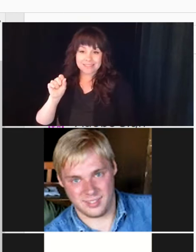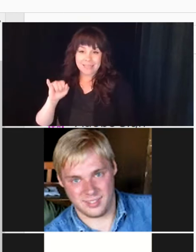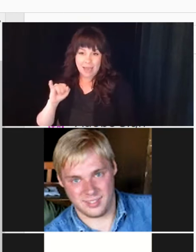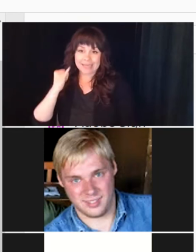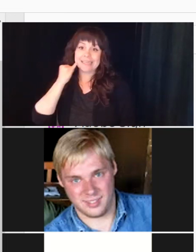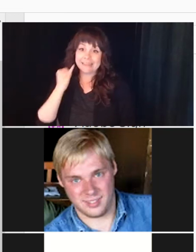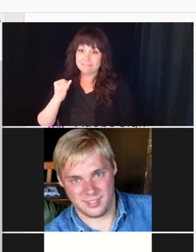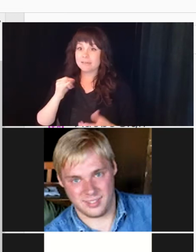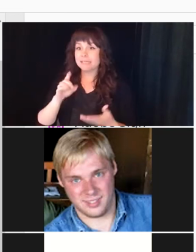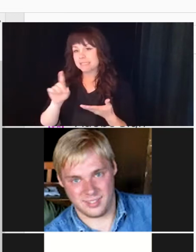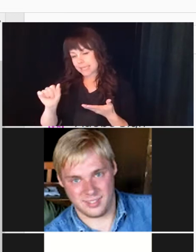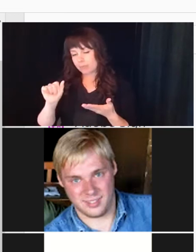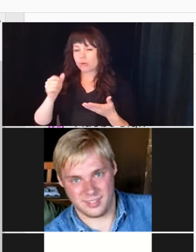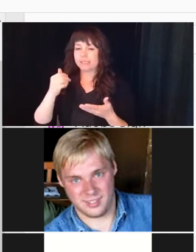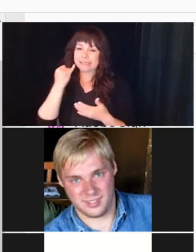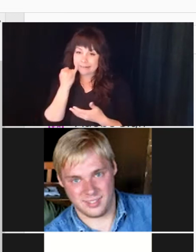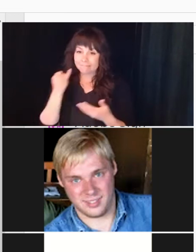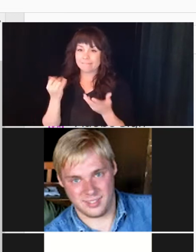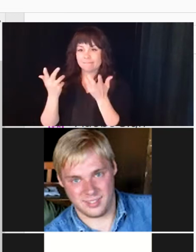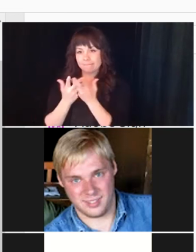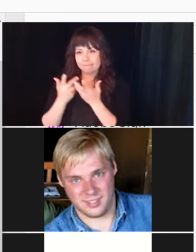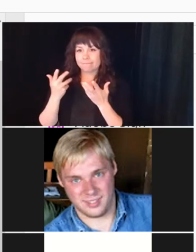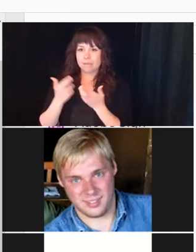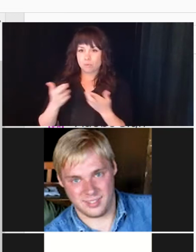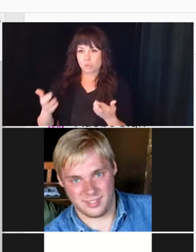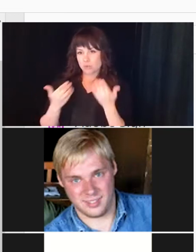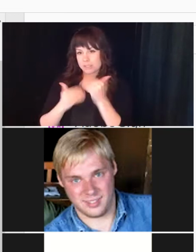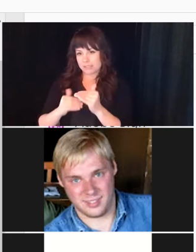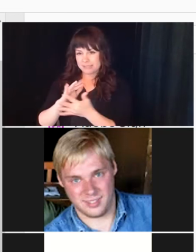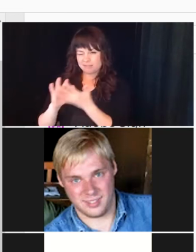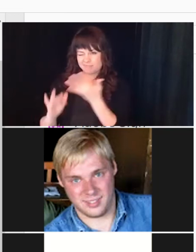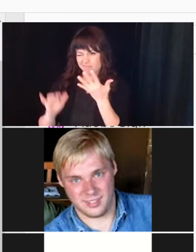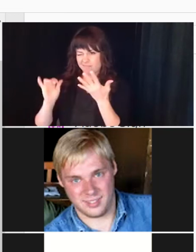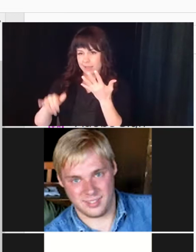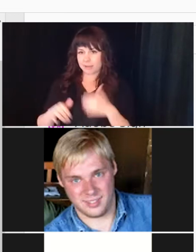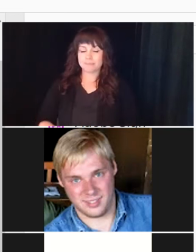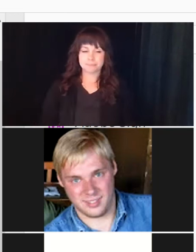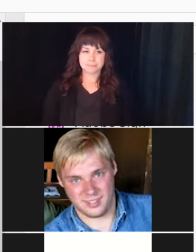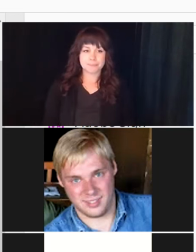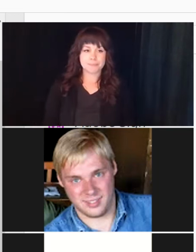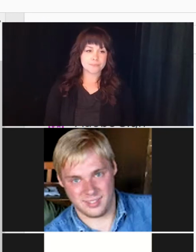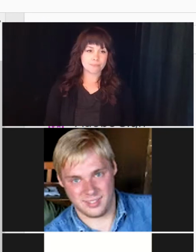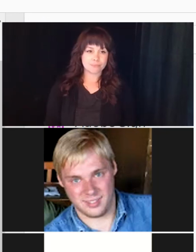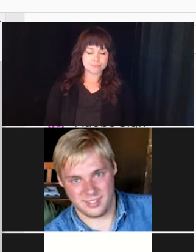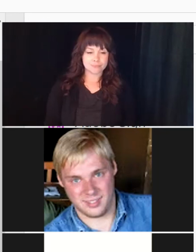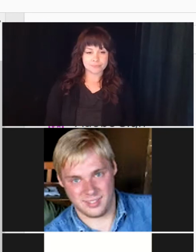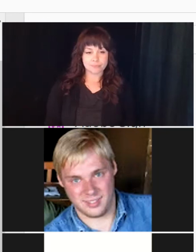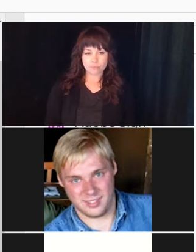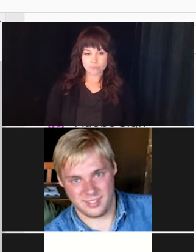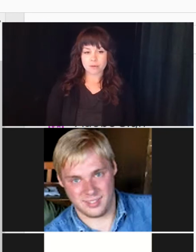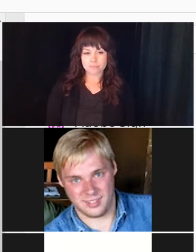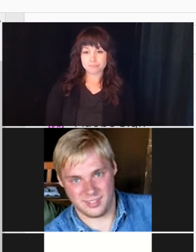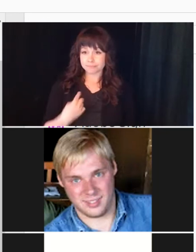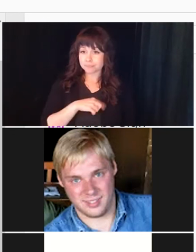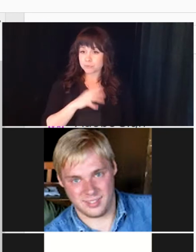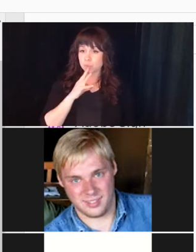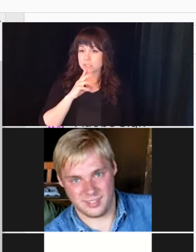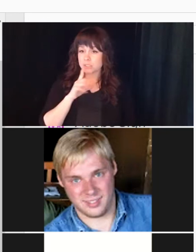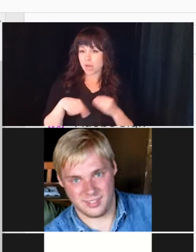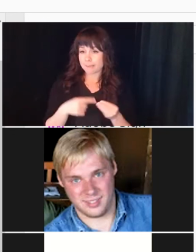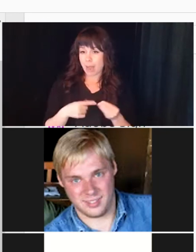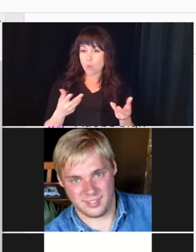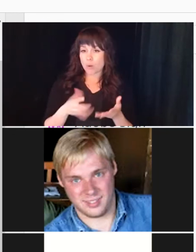meet the resource criteria. And so we talked a little bit about what's excluded when